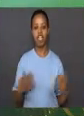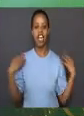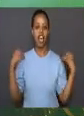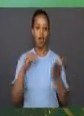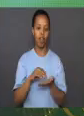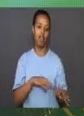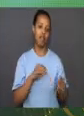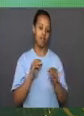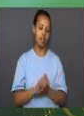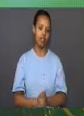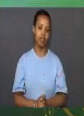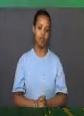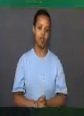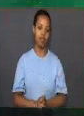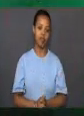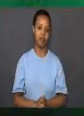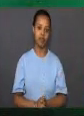Hello again, students.